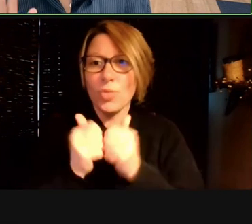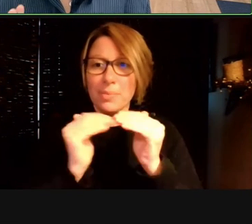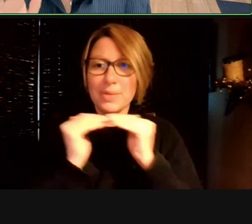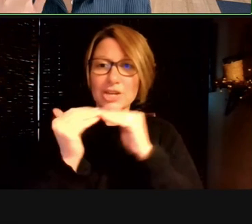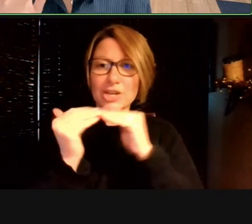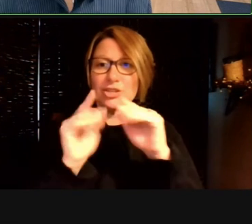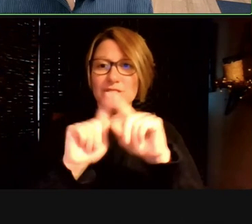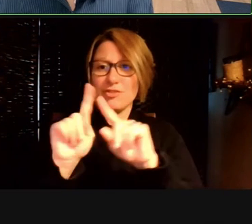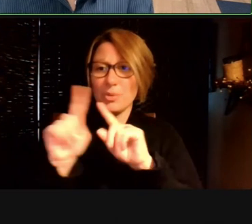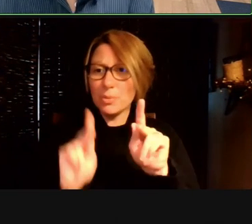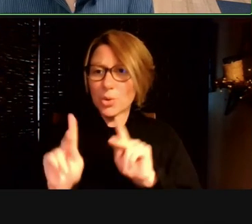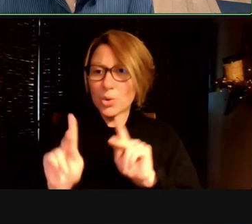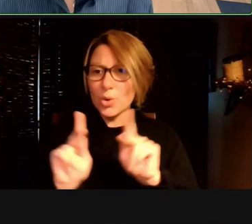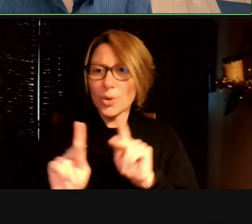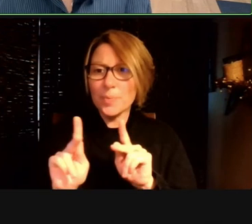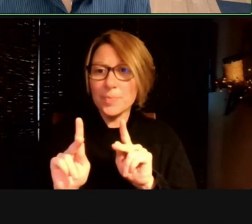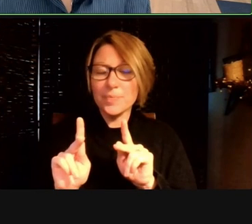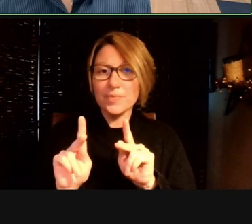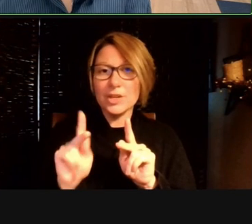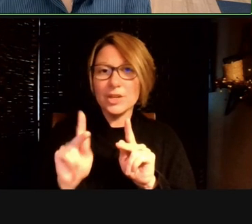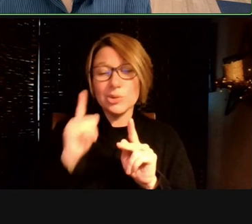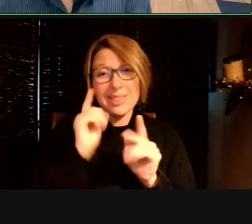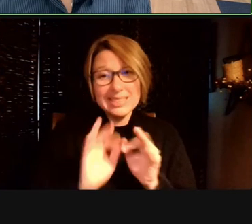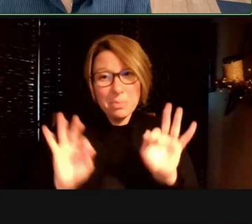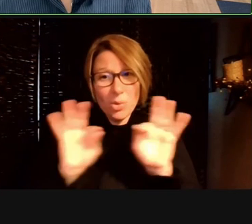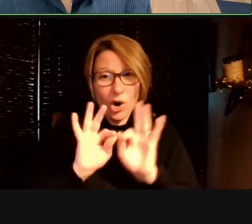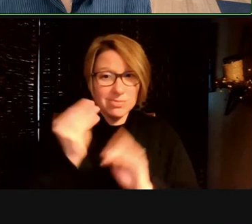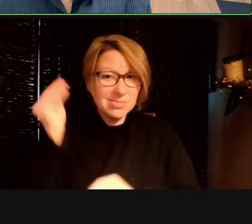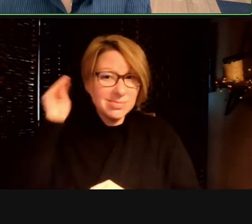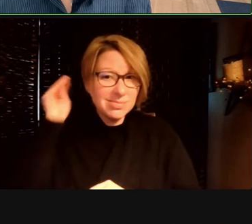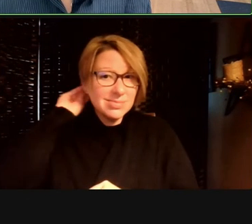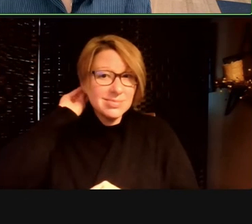Okay, so that this is something else I just think is important to keep in mind.